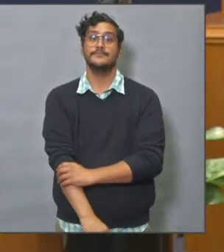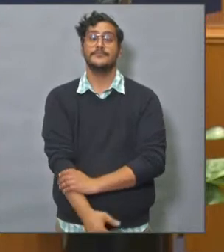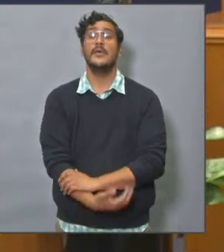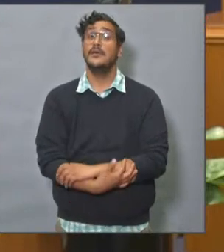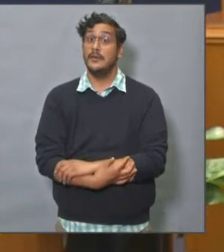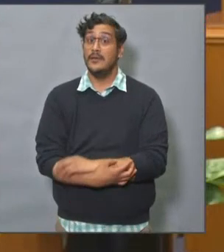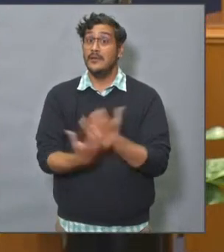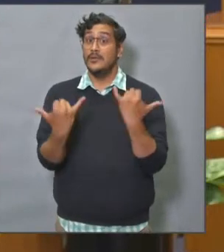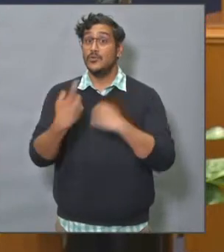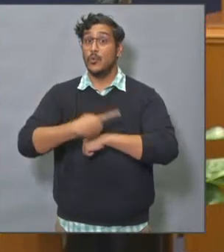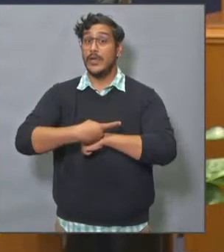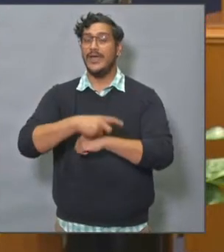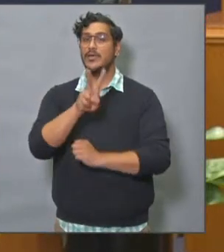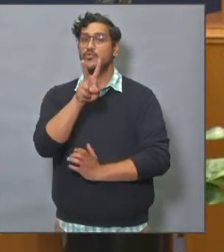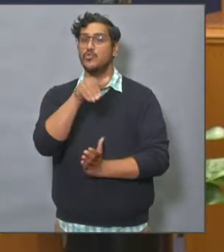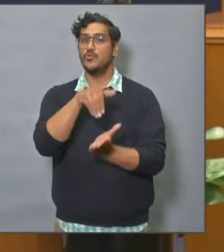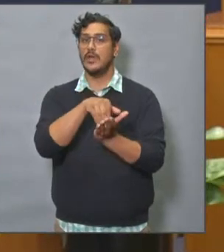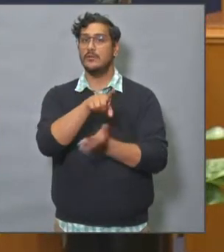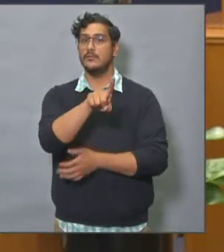Today, there are